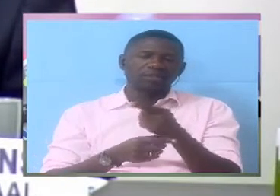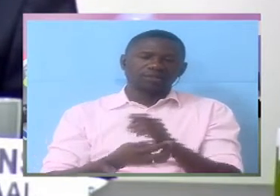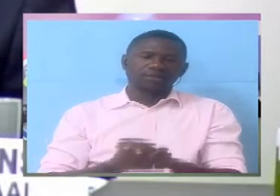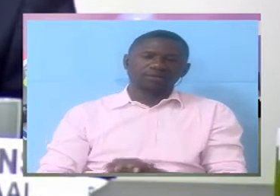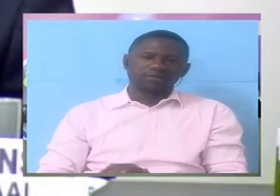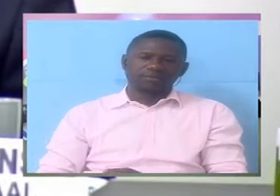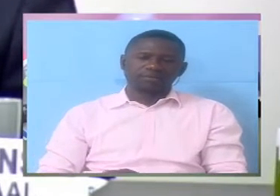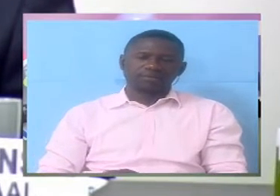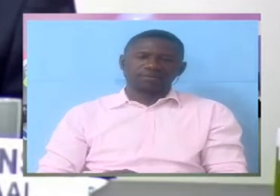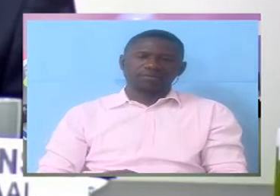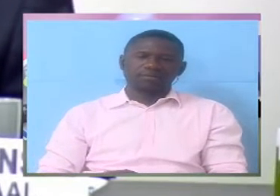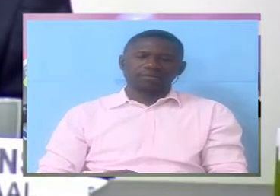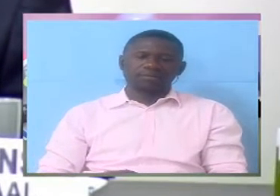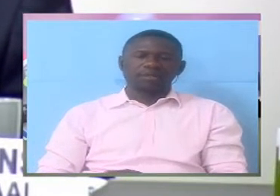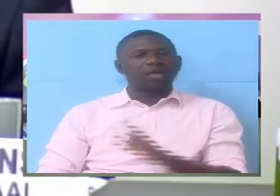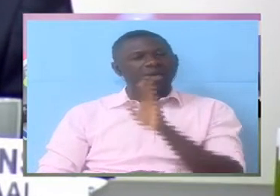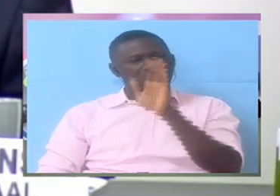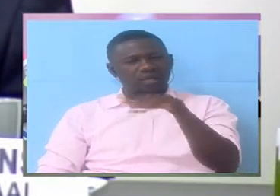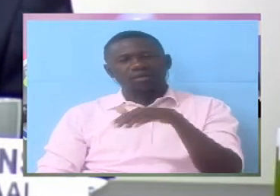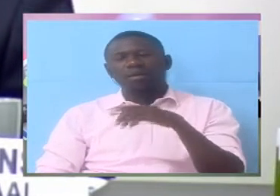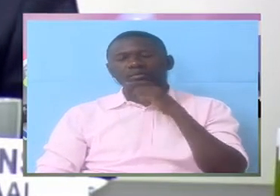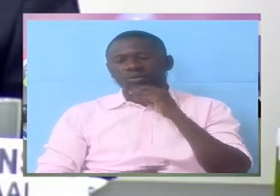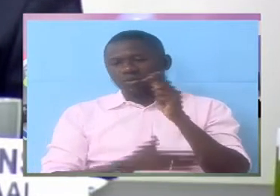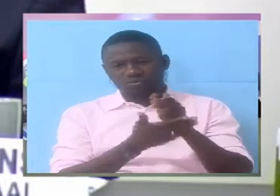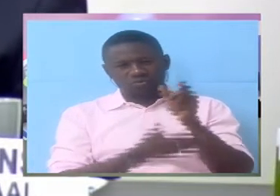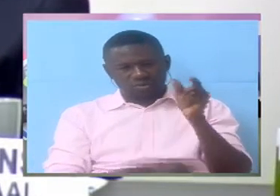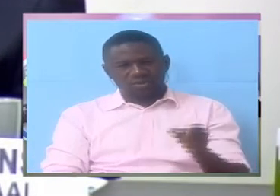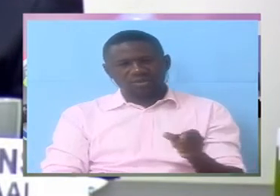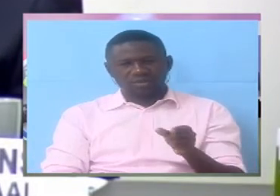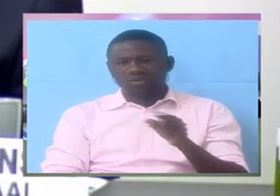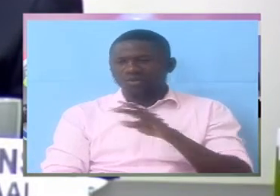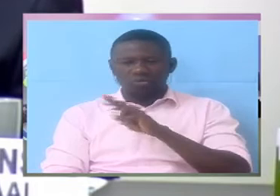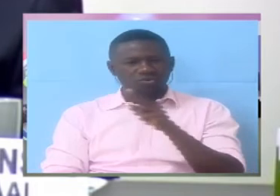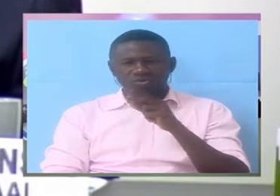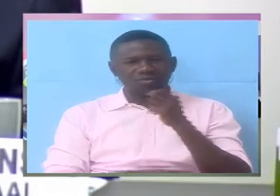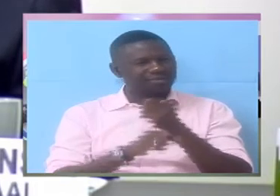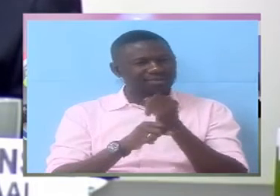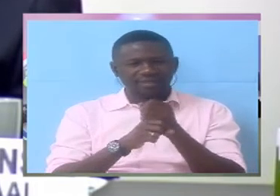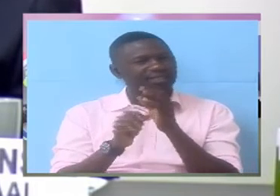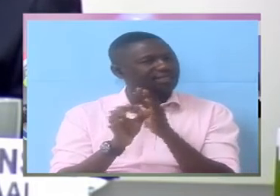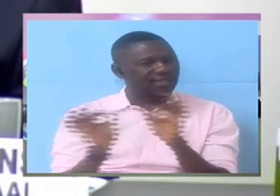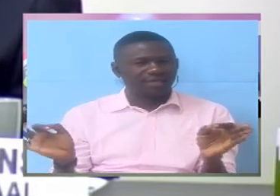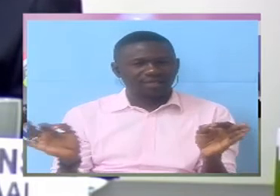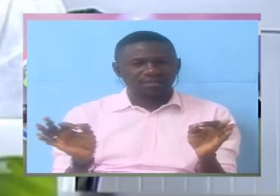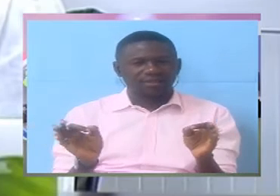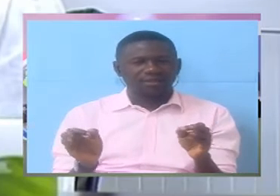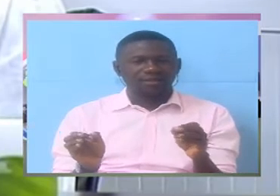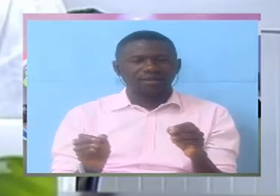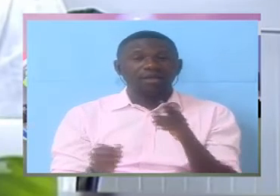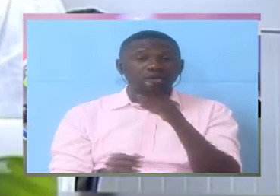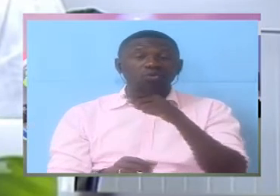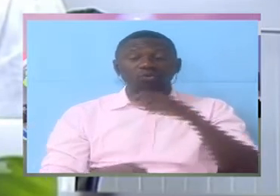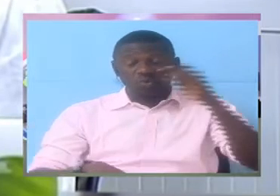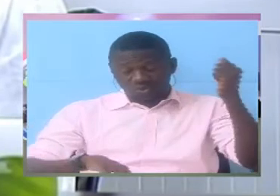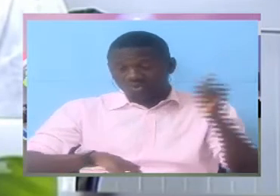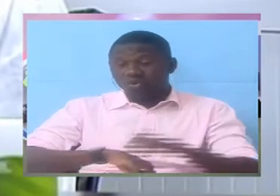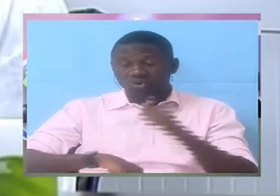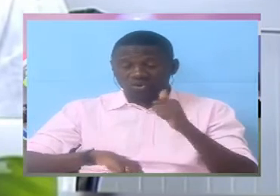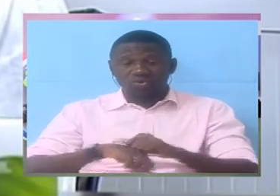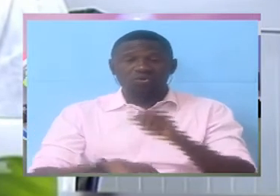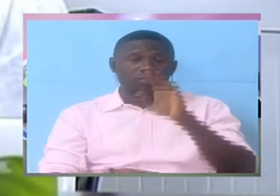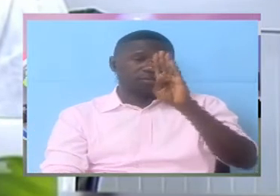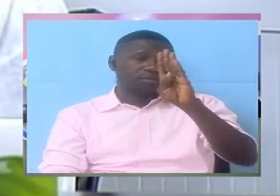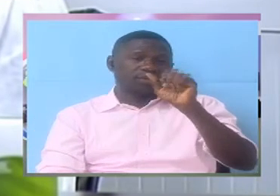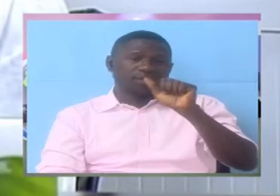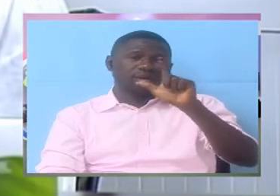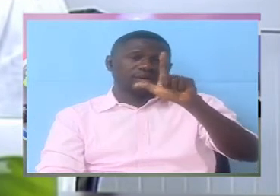don't window dress it. You tortured Balo Kante. Balo was claiming.